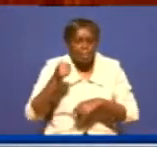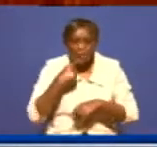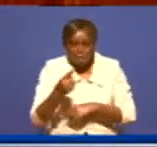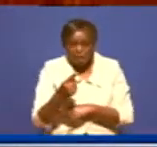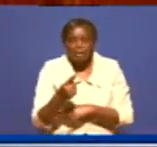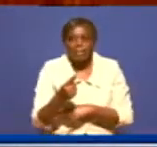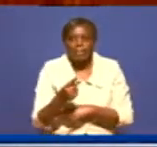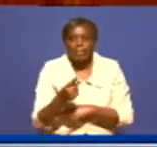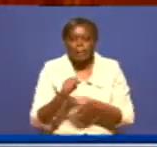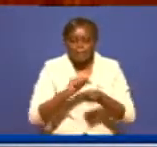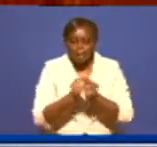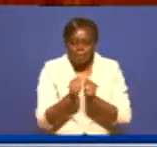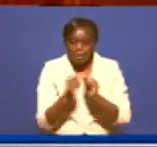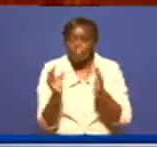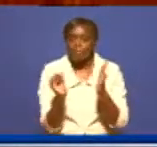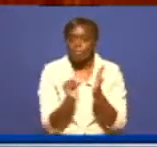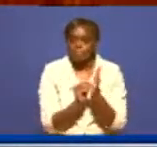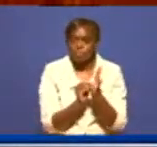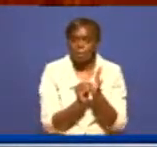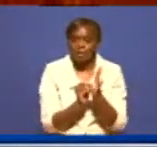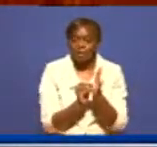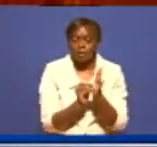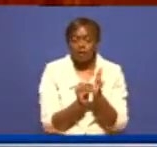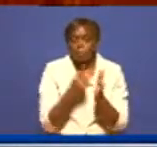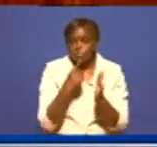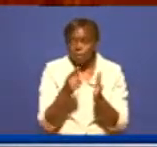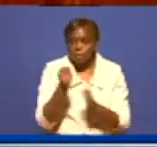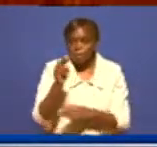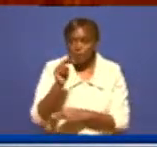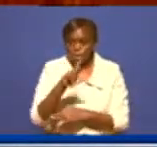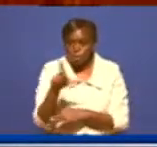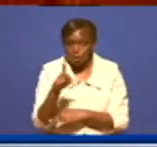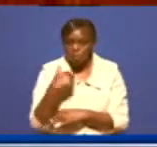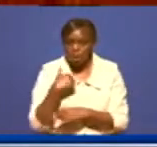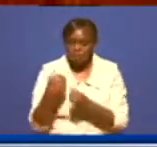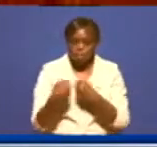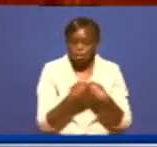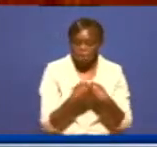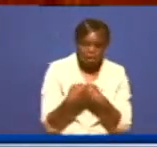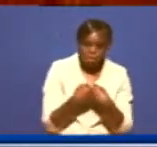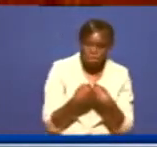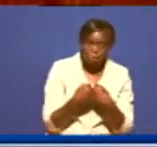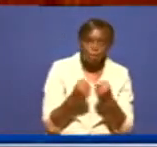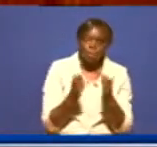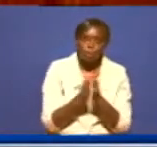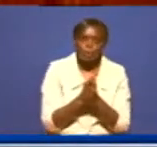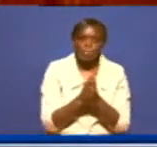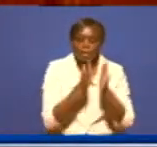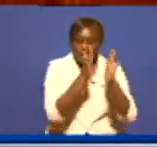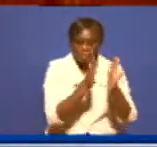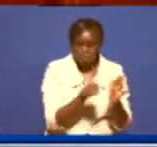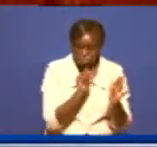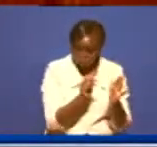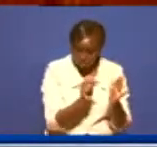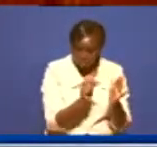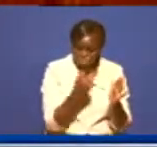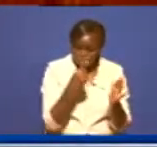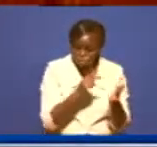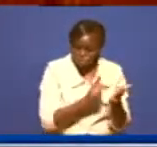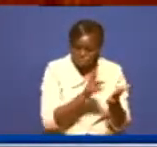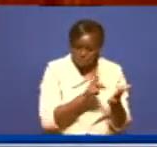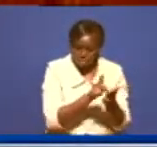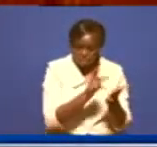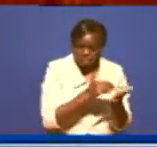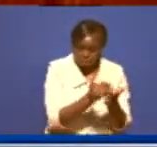is an amendment we should put in, if they notify the tribunal that there is a challenge with that tenant and they seek